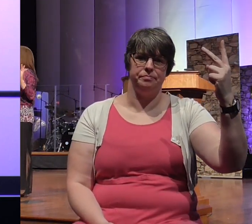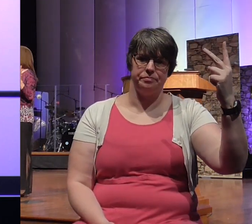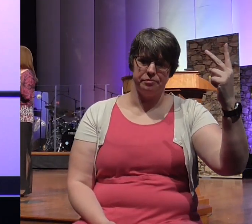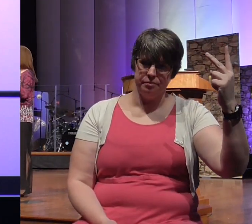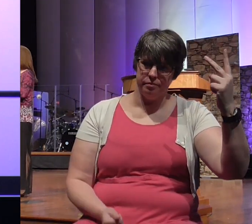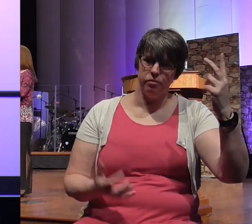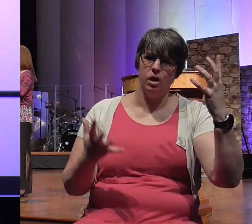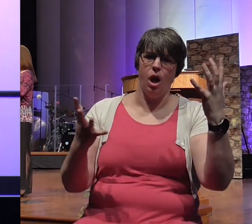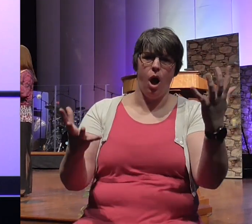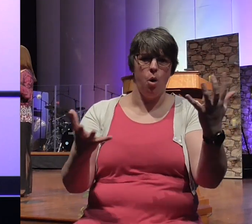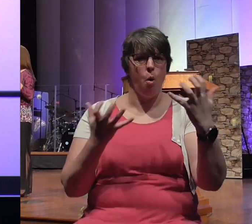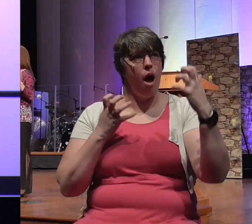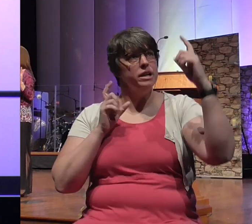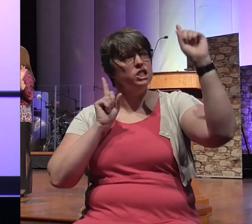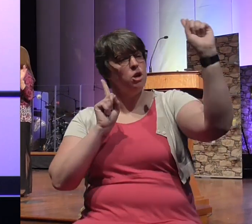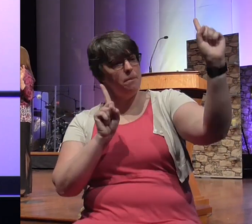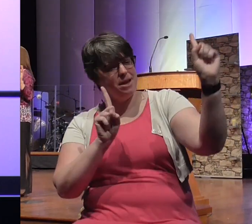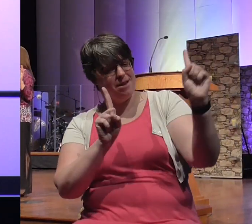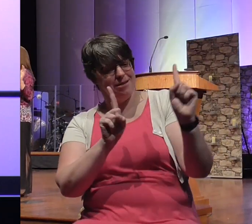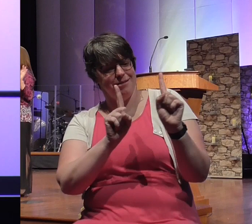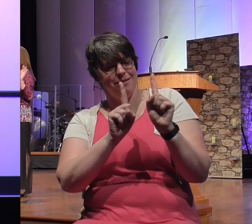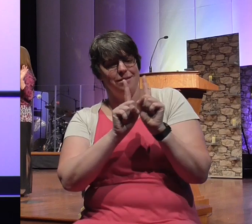and behold you in